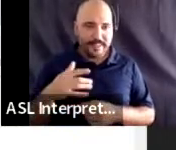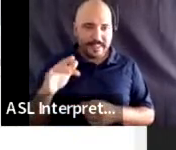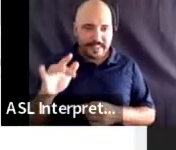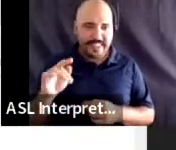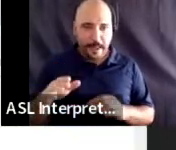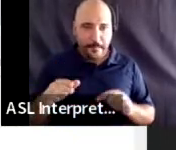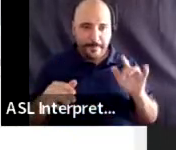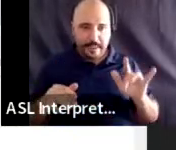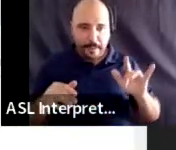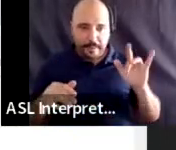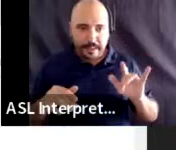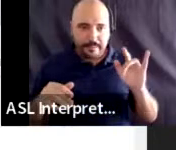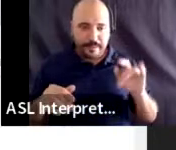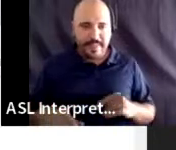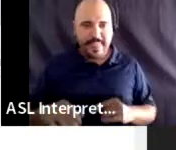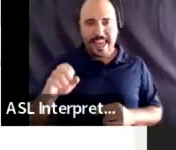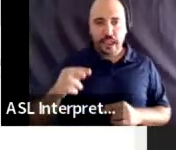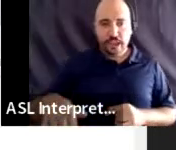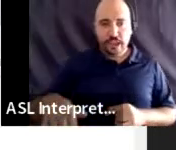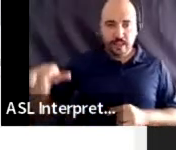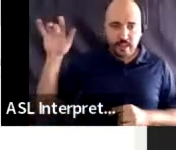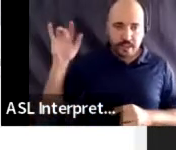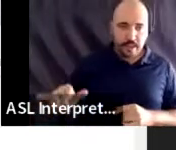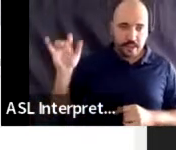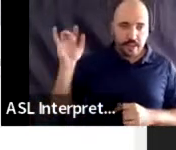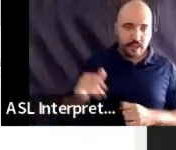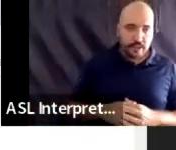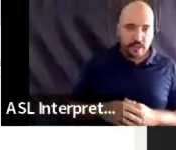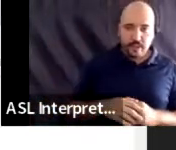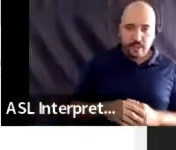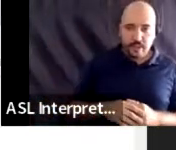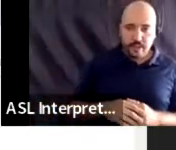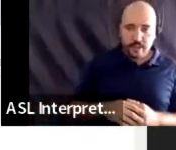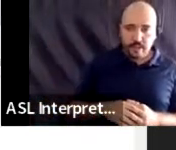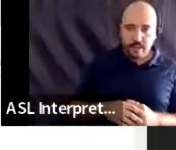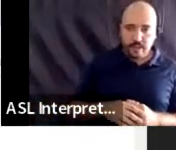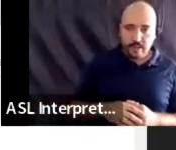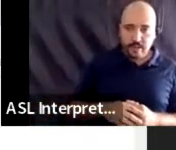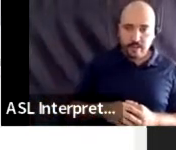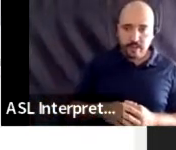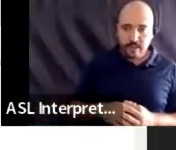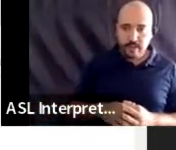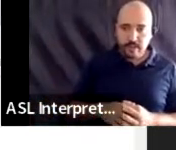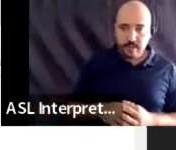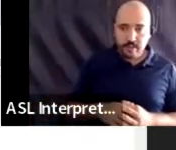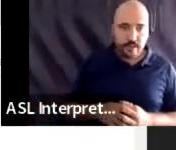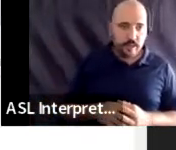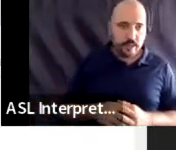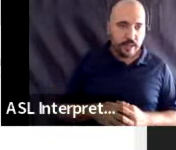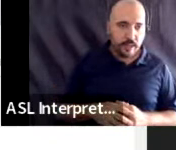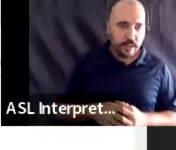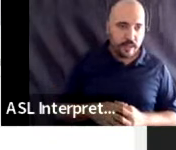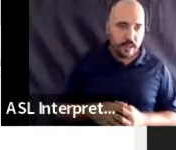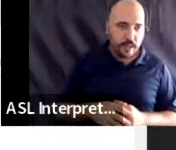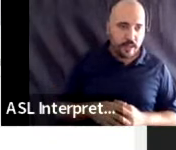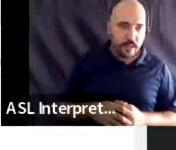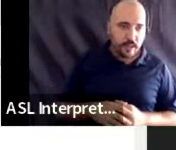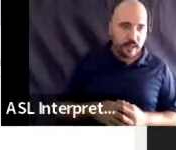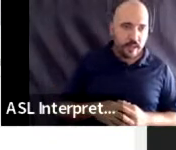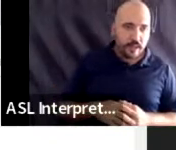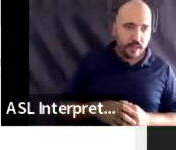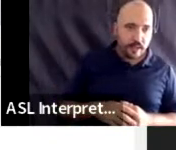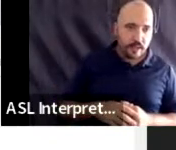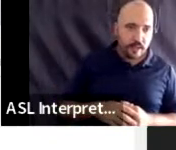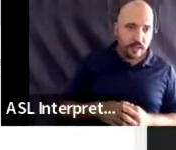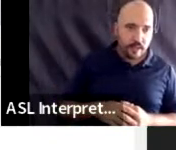it, and now I'm going to press enter, and we'll see what happens. Enter. Showing 5 scheduled events on Friday, December 10th, 2021. Heading level 2. From